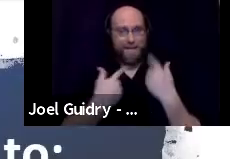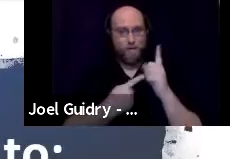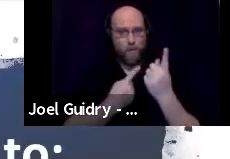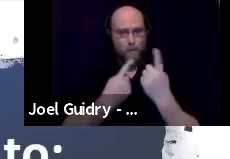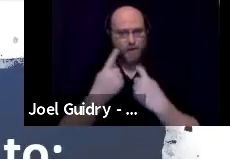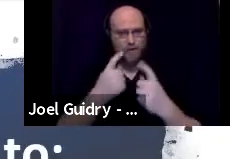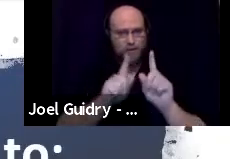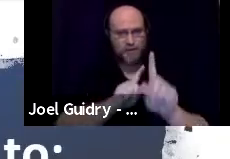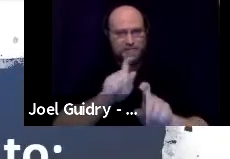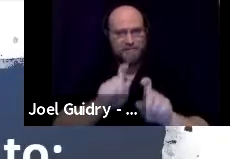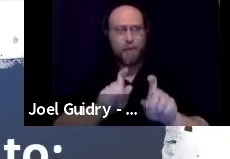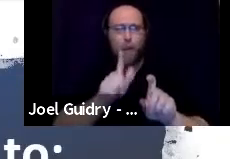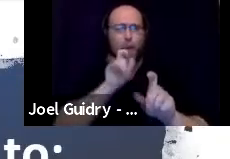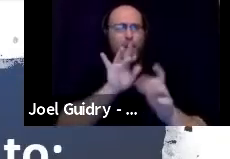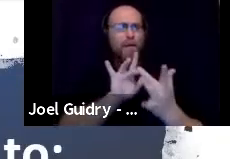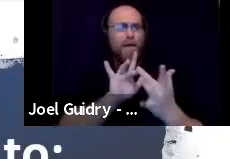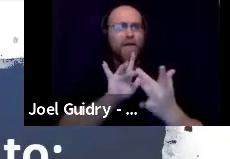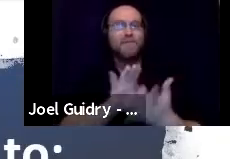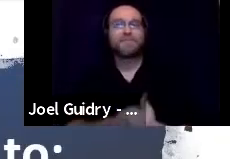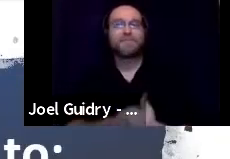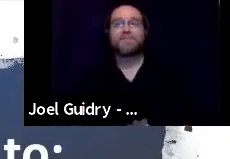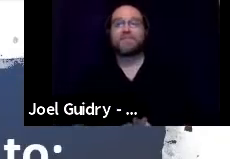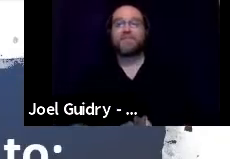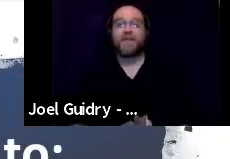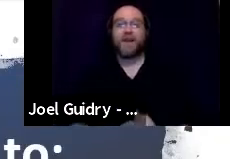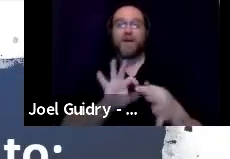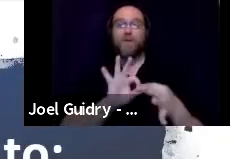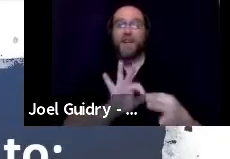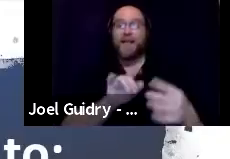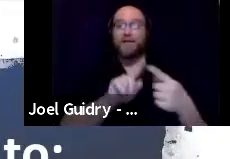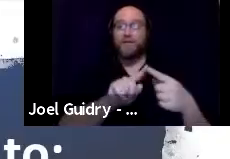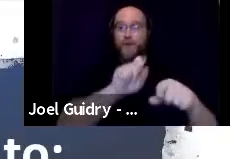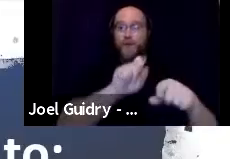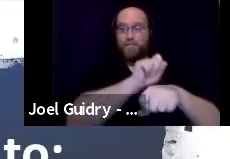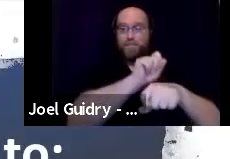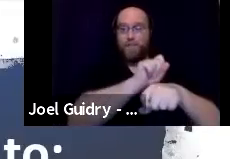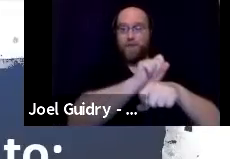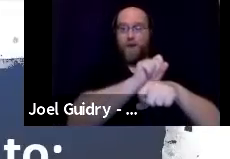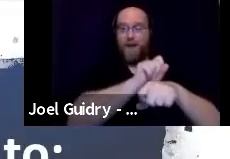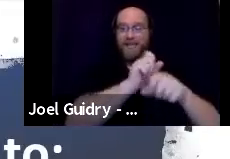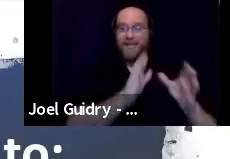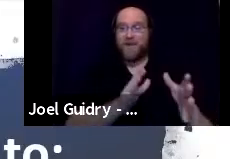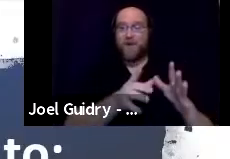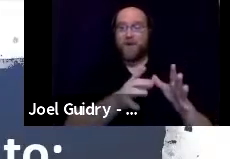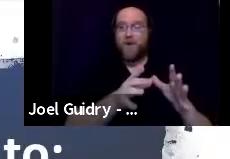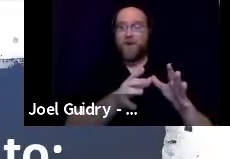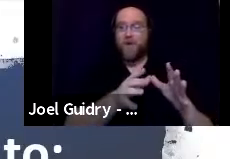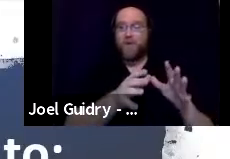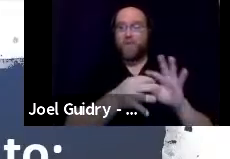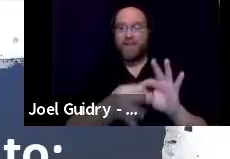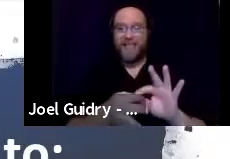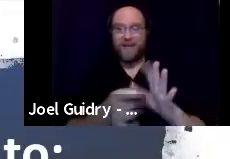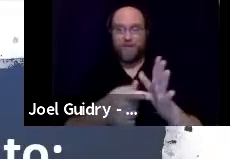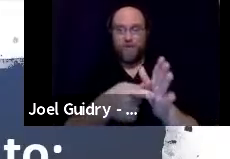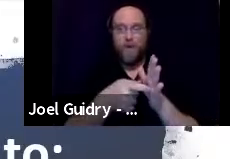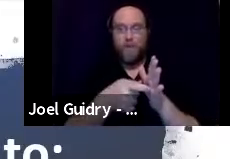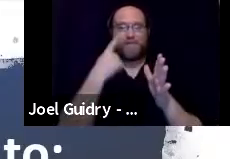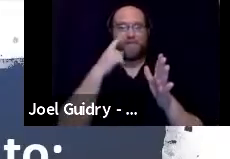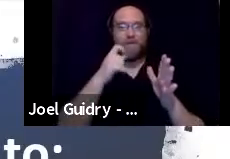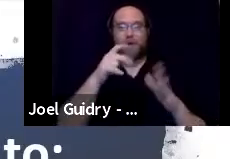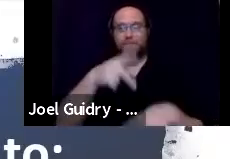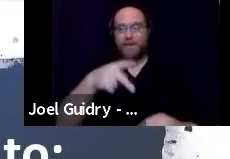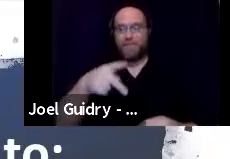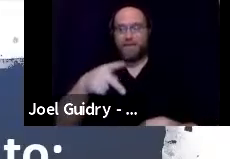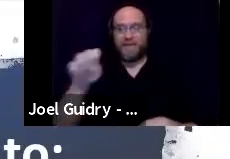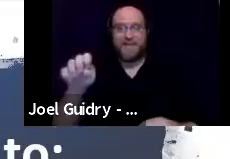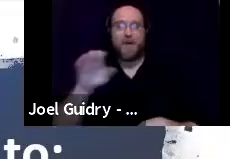regarding the employee-related requirements for personal protective equipment or other safety